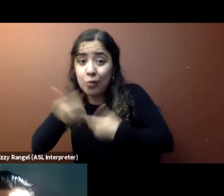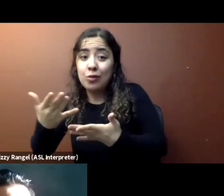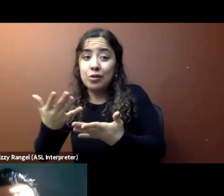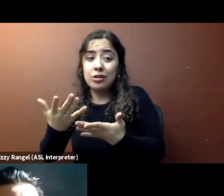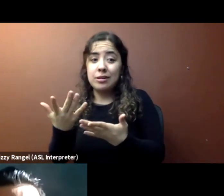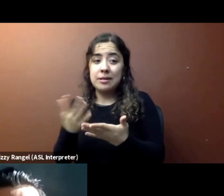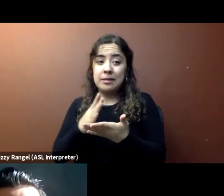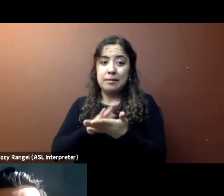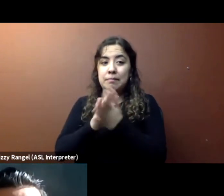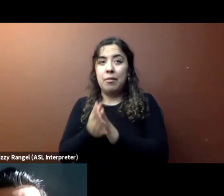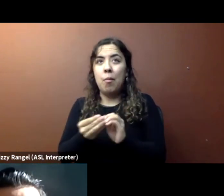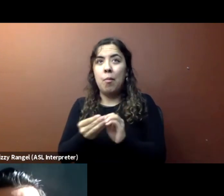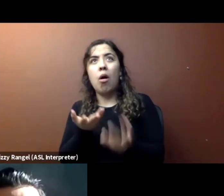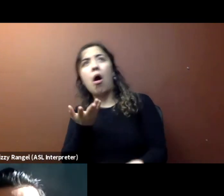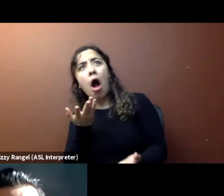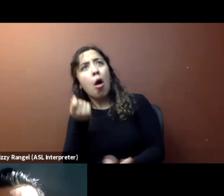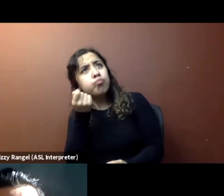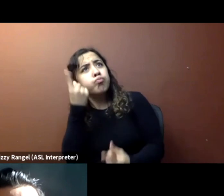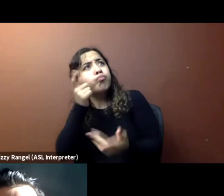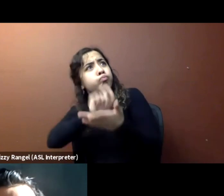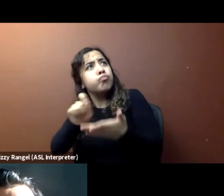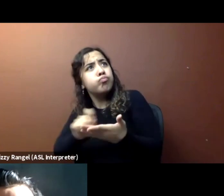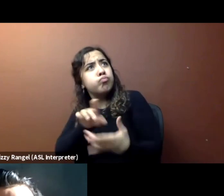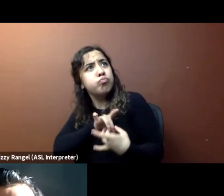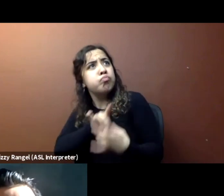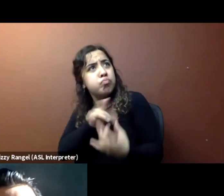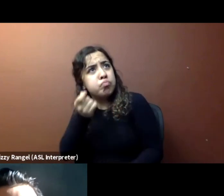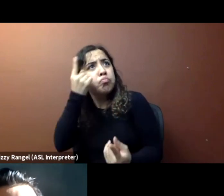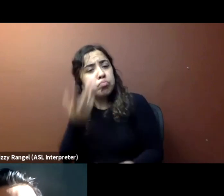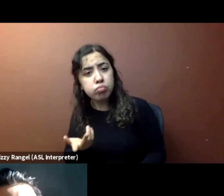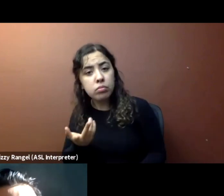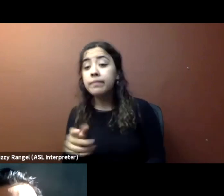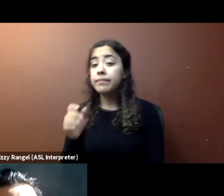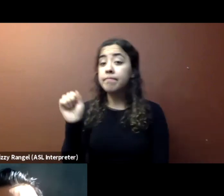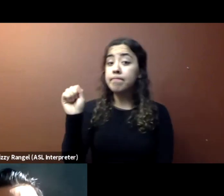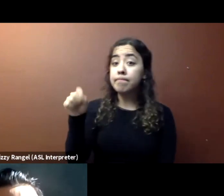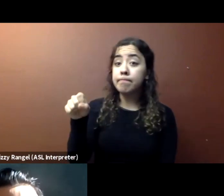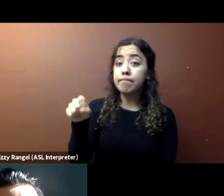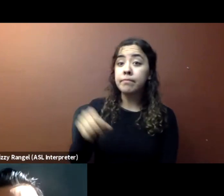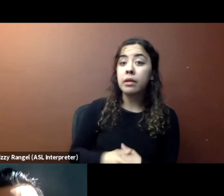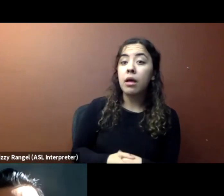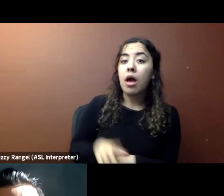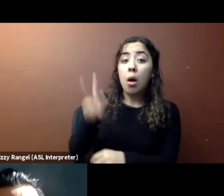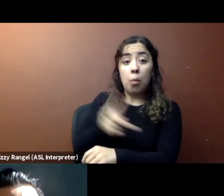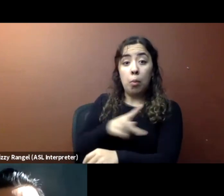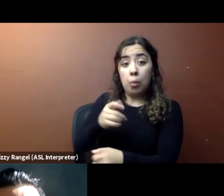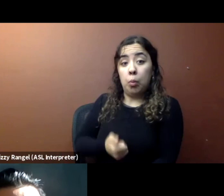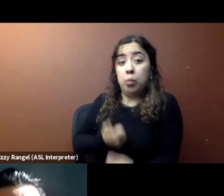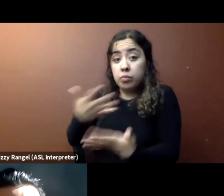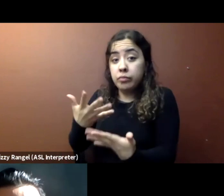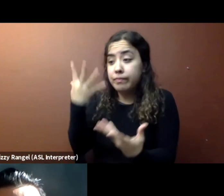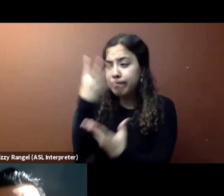Sure. Yeah, I think poetry, what makes it so beautiful to me is that it is very mysterious